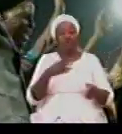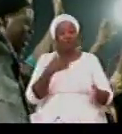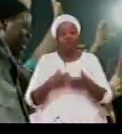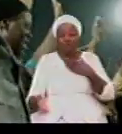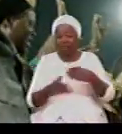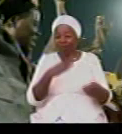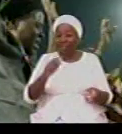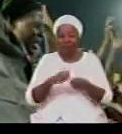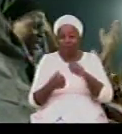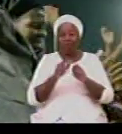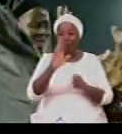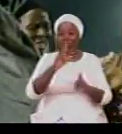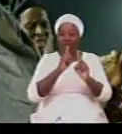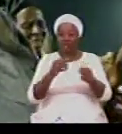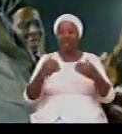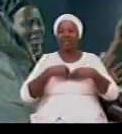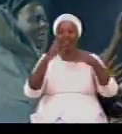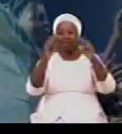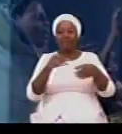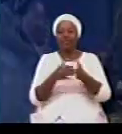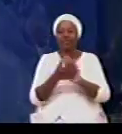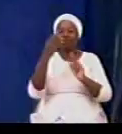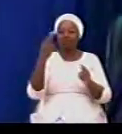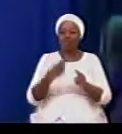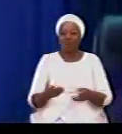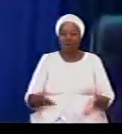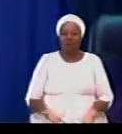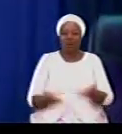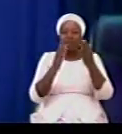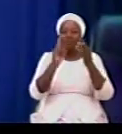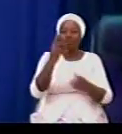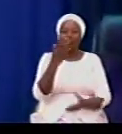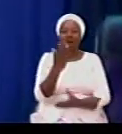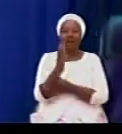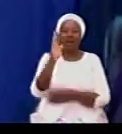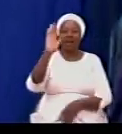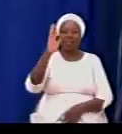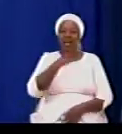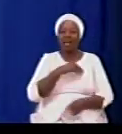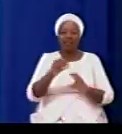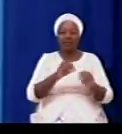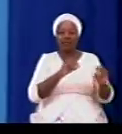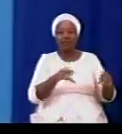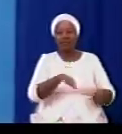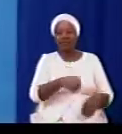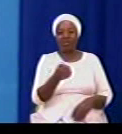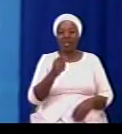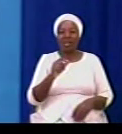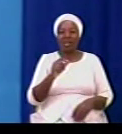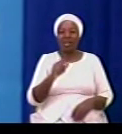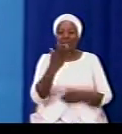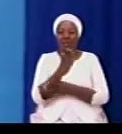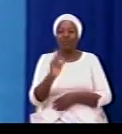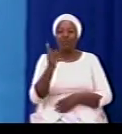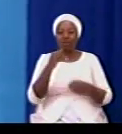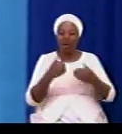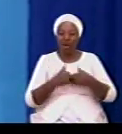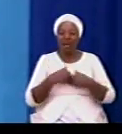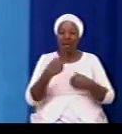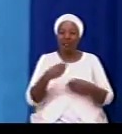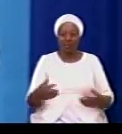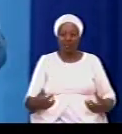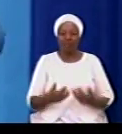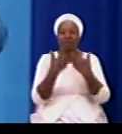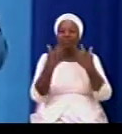up one hand, and you lay the other hand where you have the challenge. He knows you there, he sees you